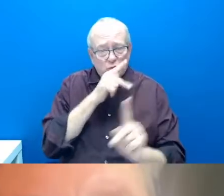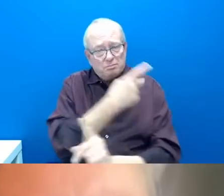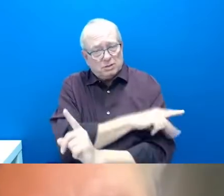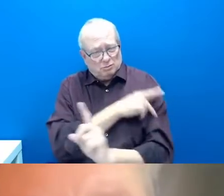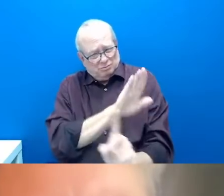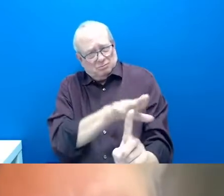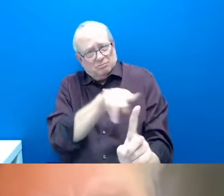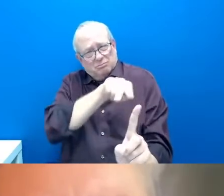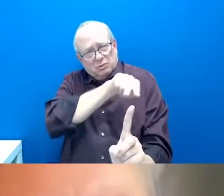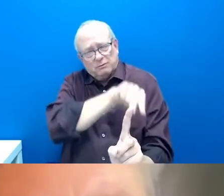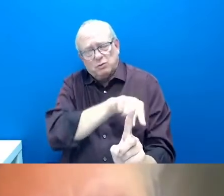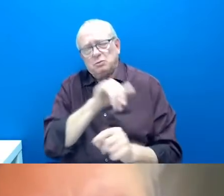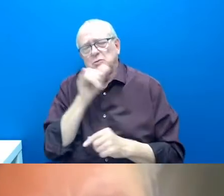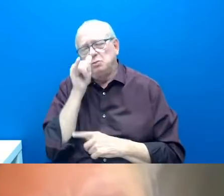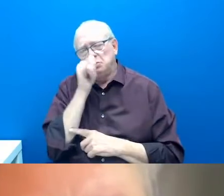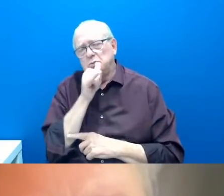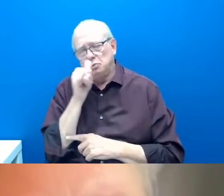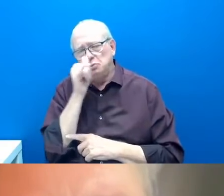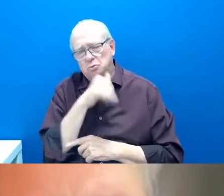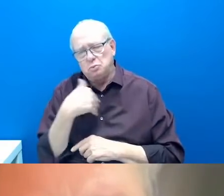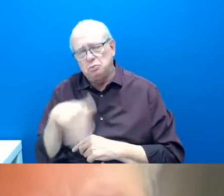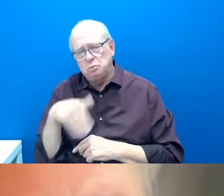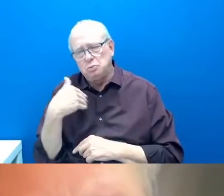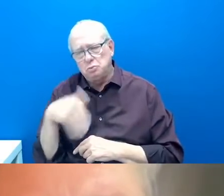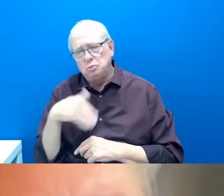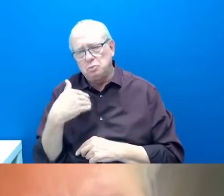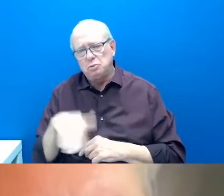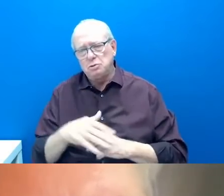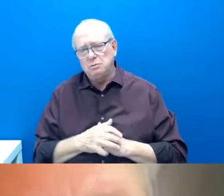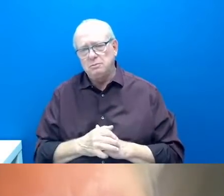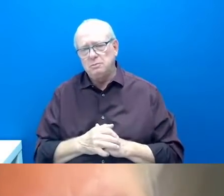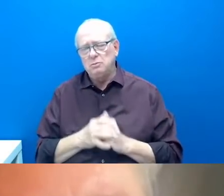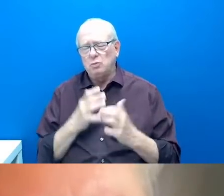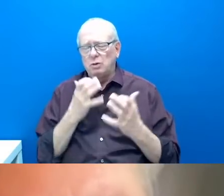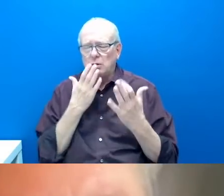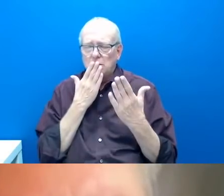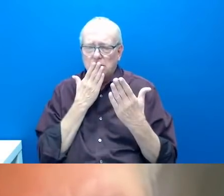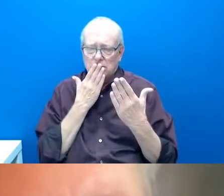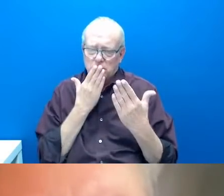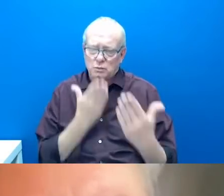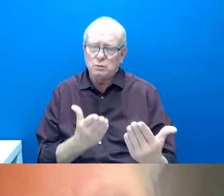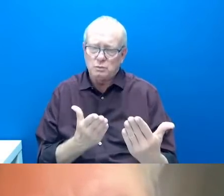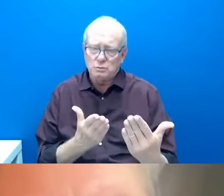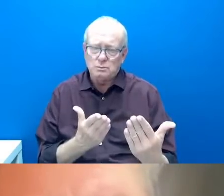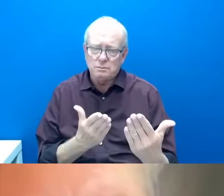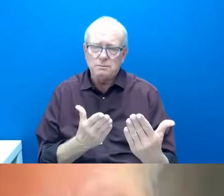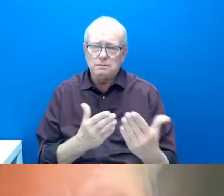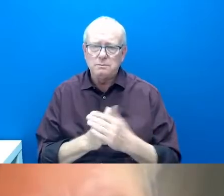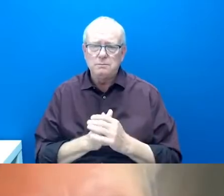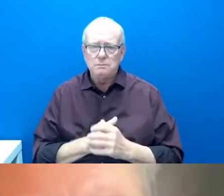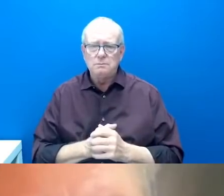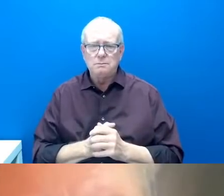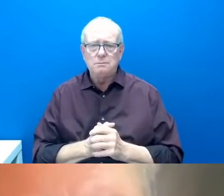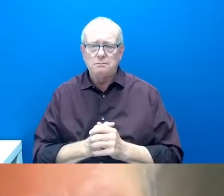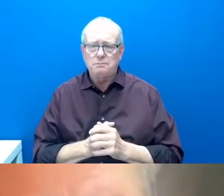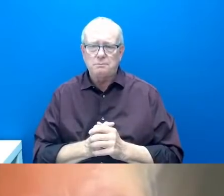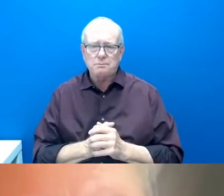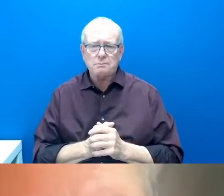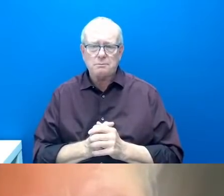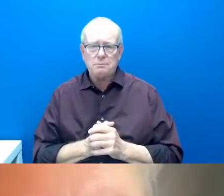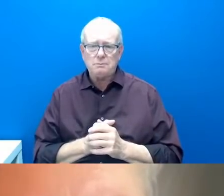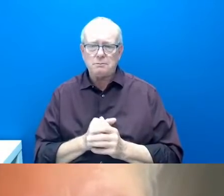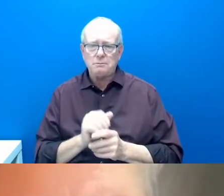side. And I am just so thankful that